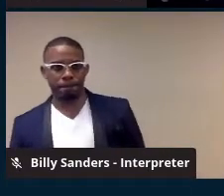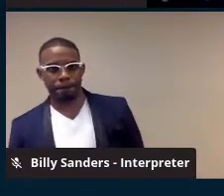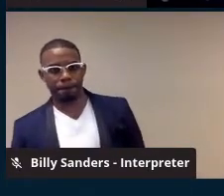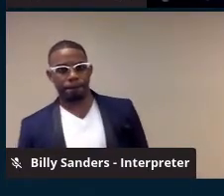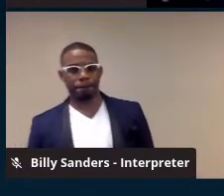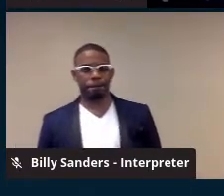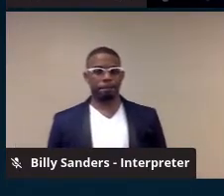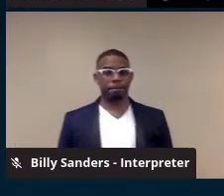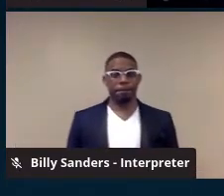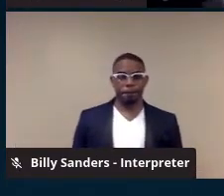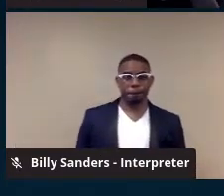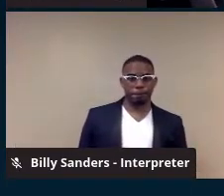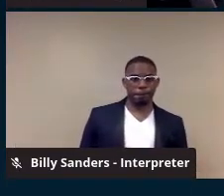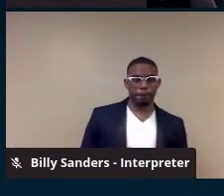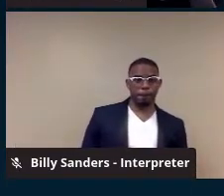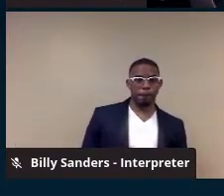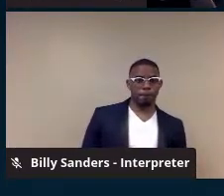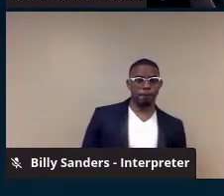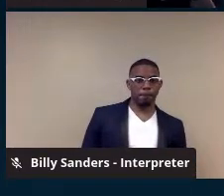So